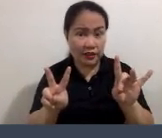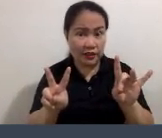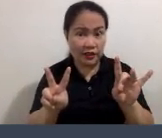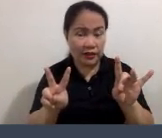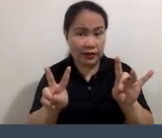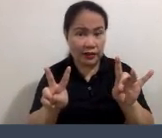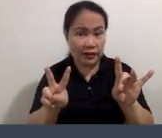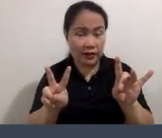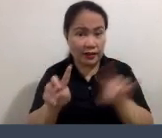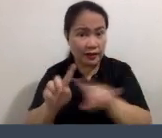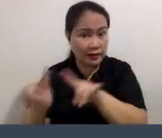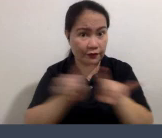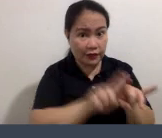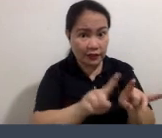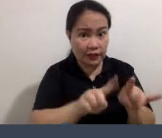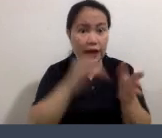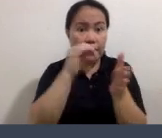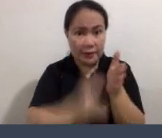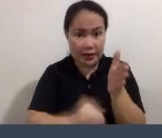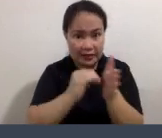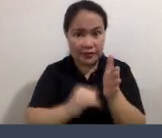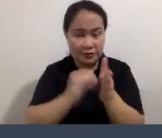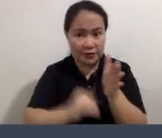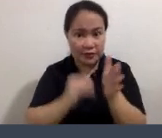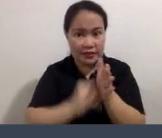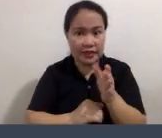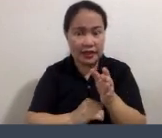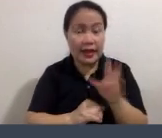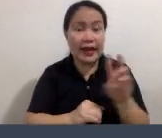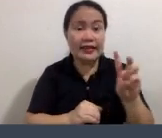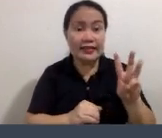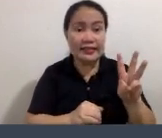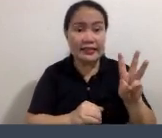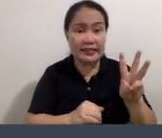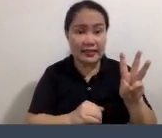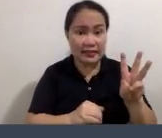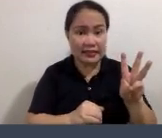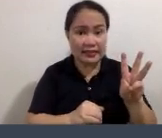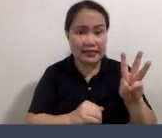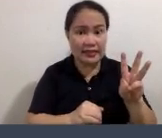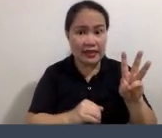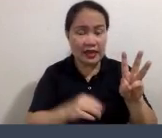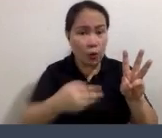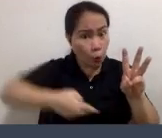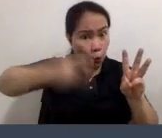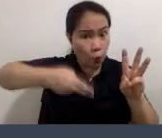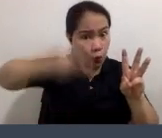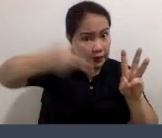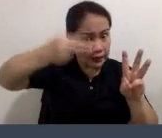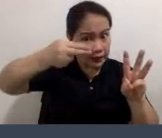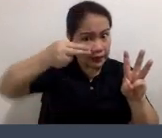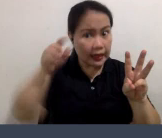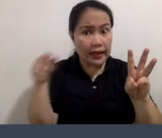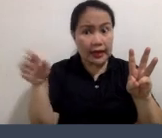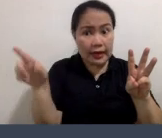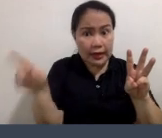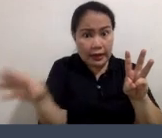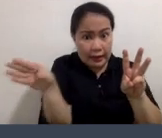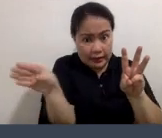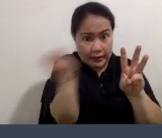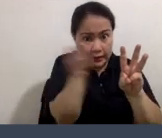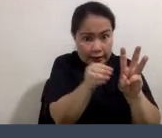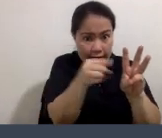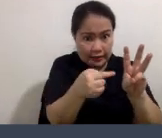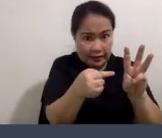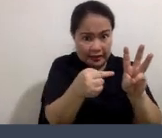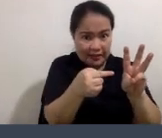2 plus negative 8. So, different signs ulit. So, that is negative 6 kasi mas mataas sa 8. Copy natin yung